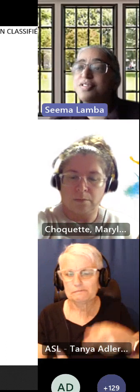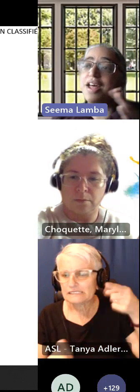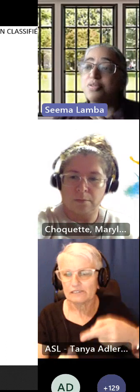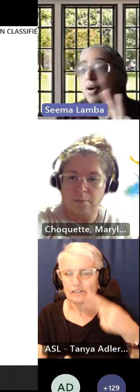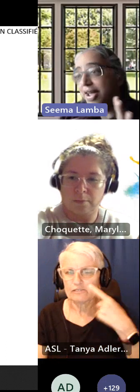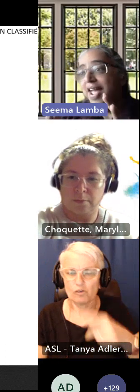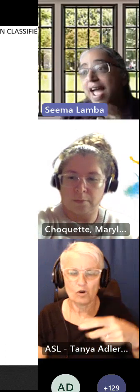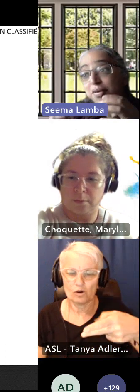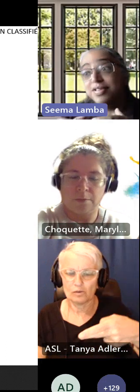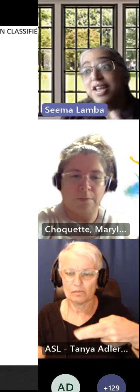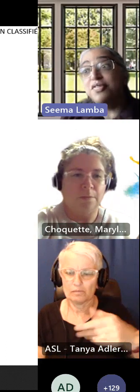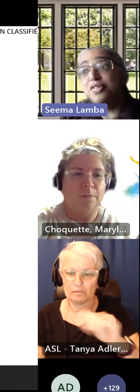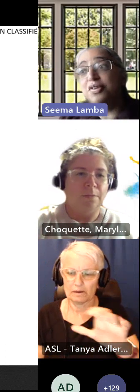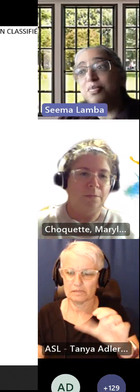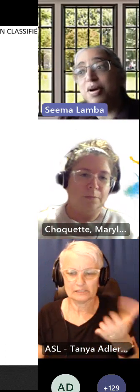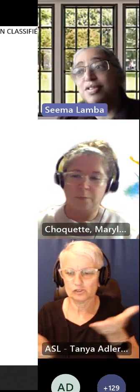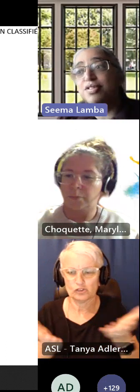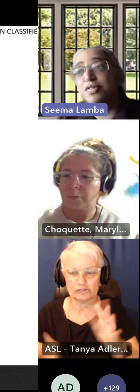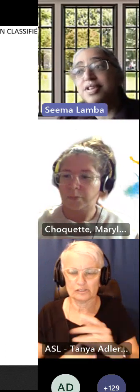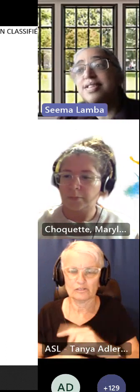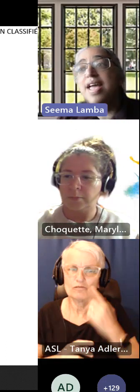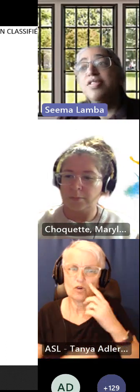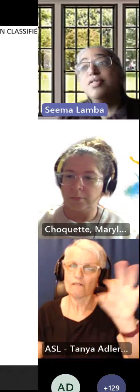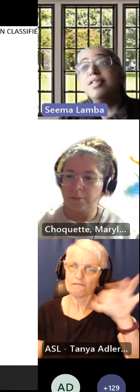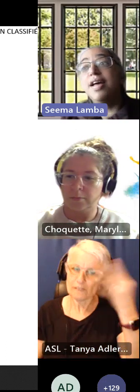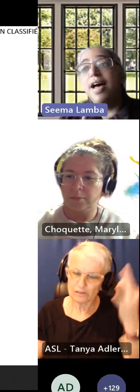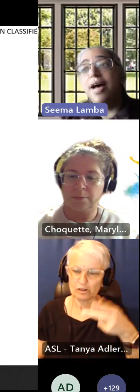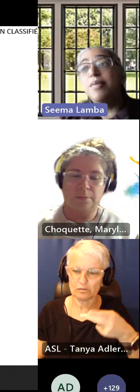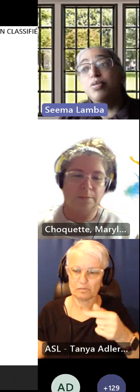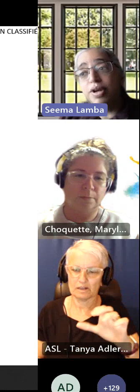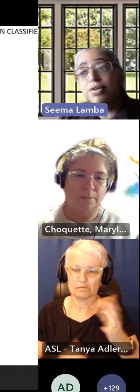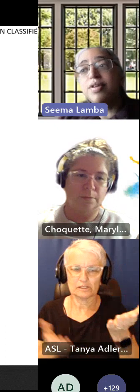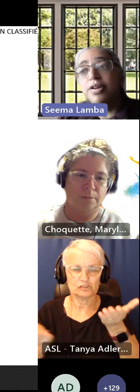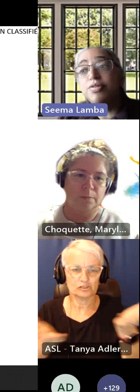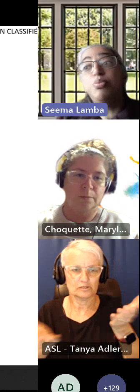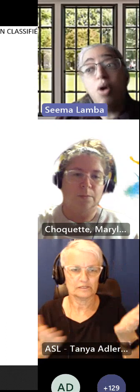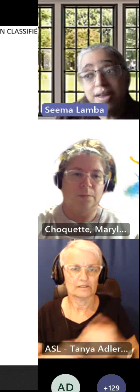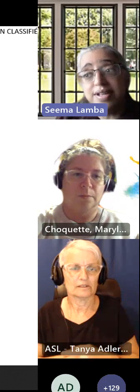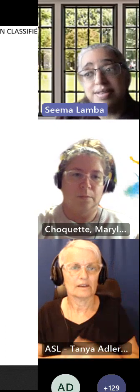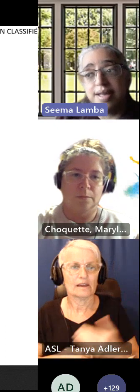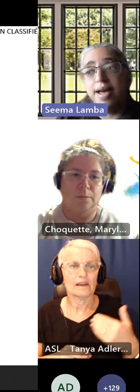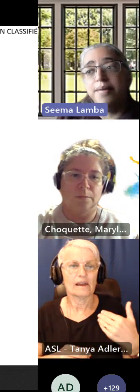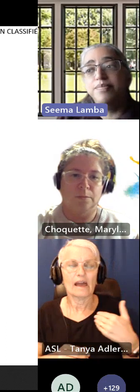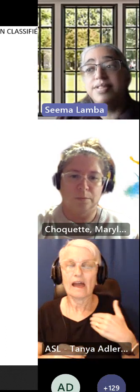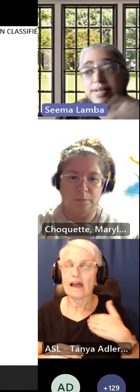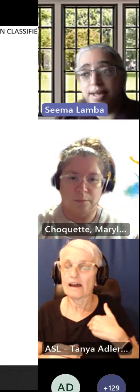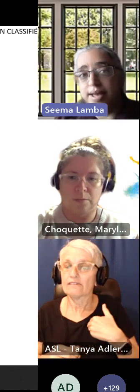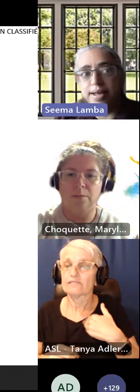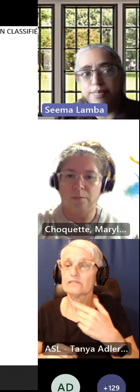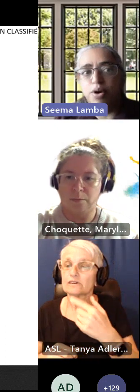public service. So that's why I was saying for the federal public service, there's employers under the private